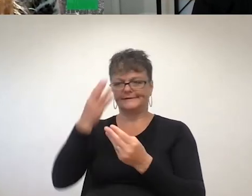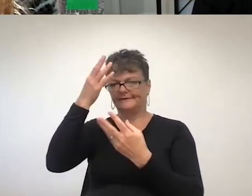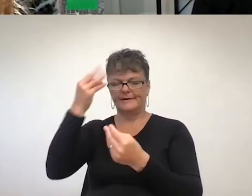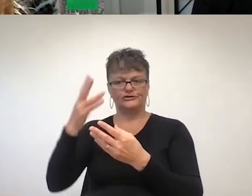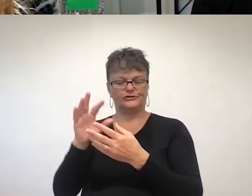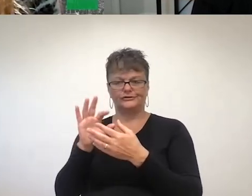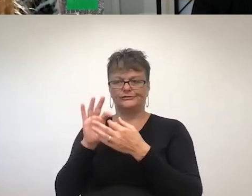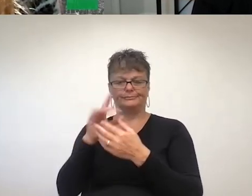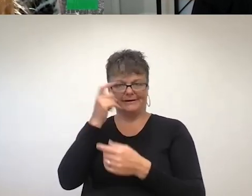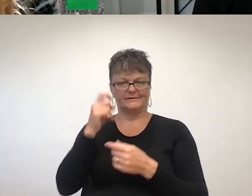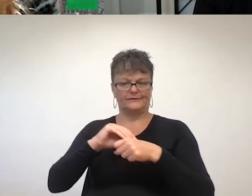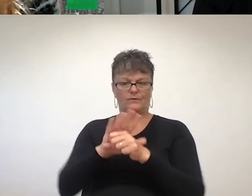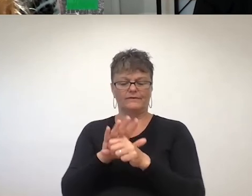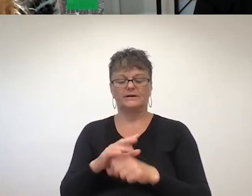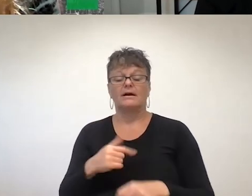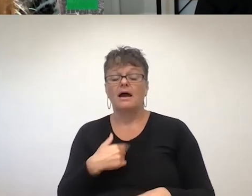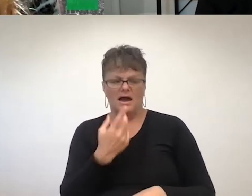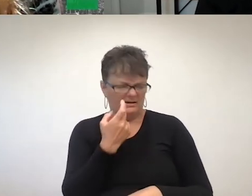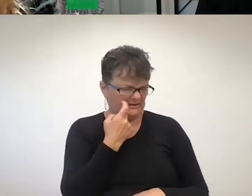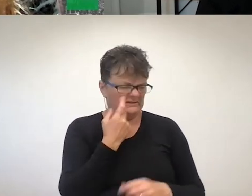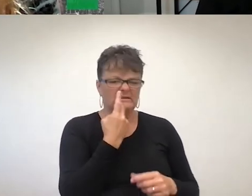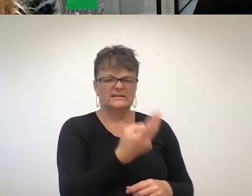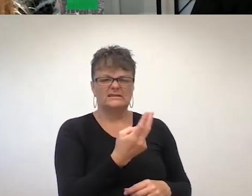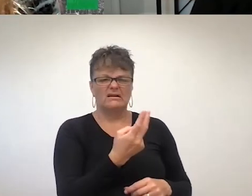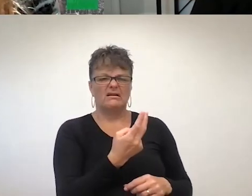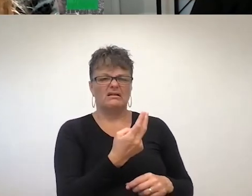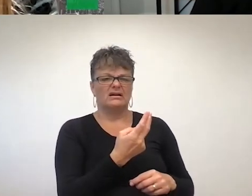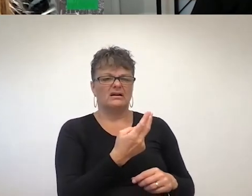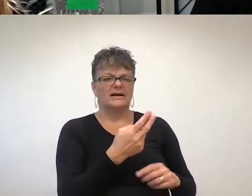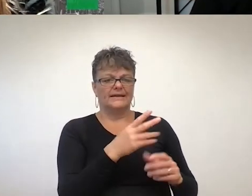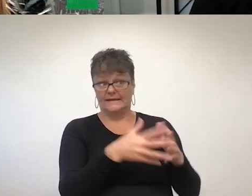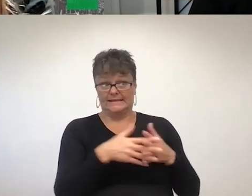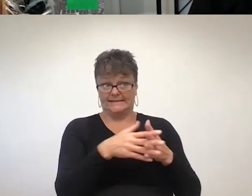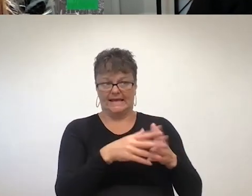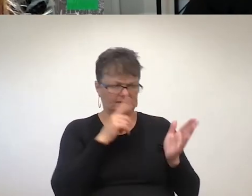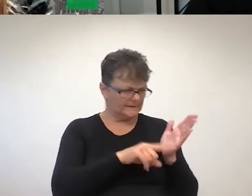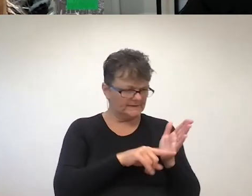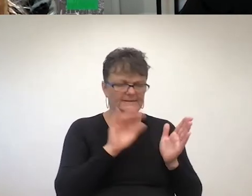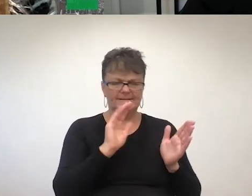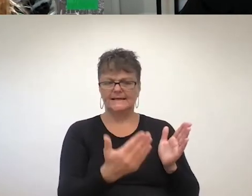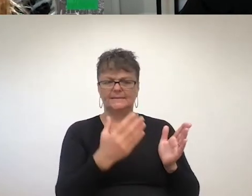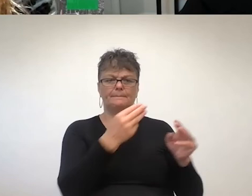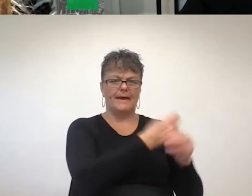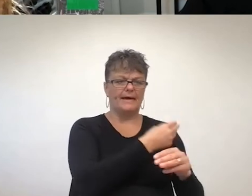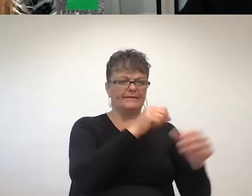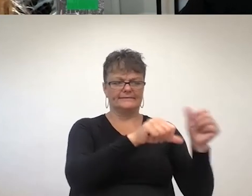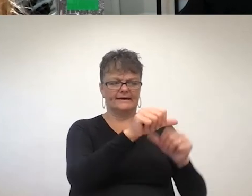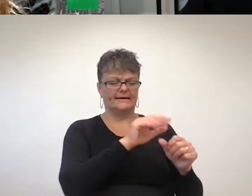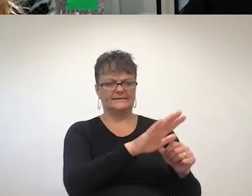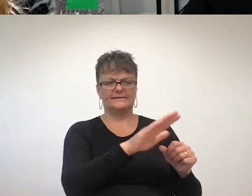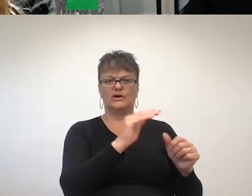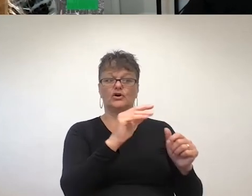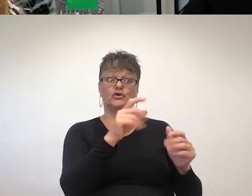on math and science here in the States being the lowest that they've been in a long time. So gaps in previous knowledge have always existed, right? It wasn't something